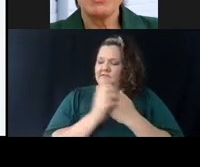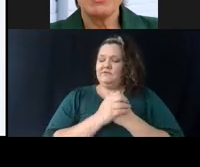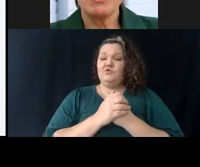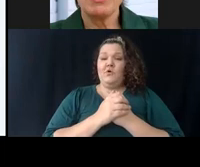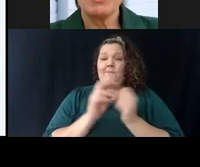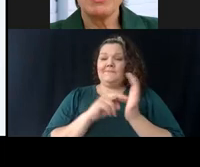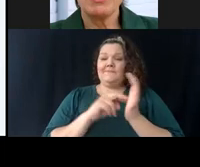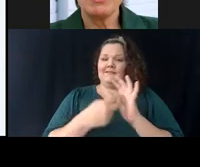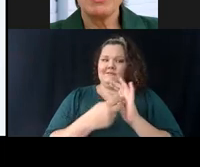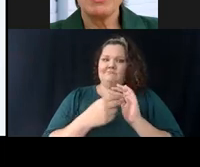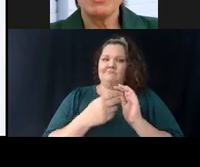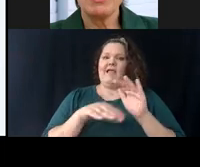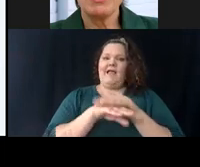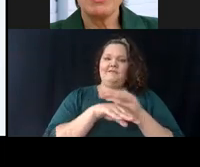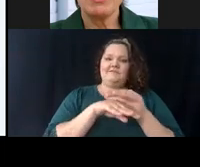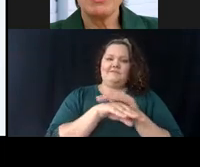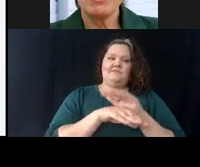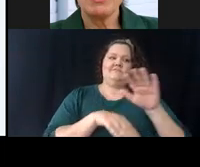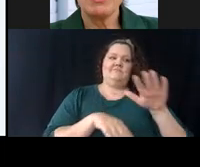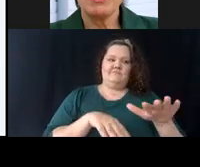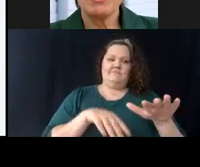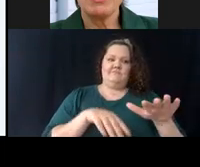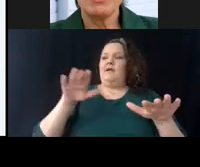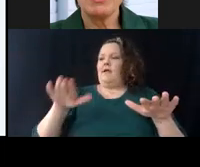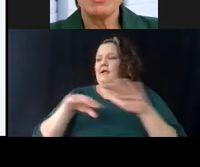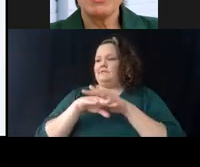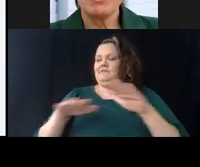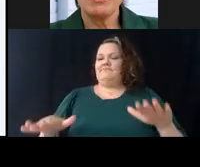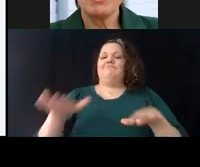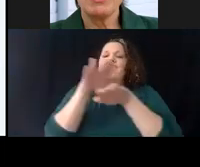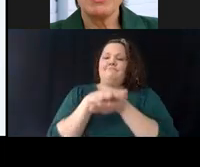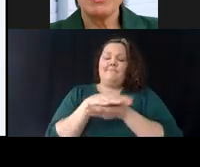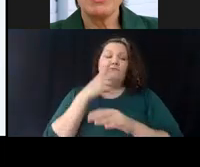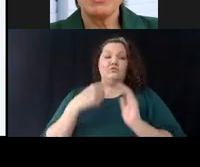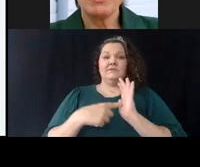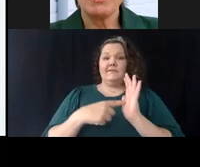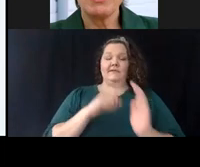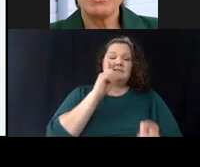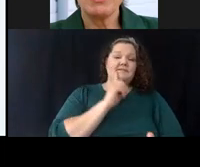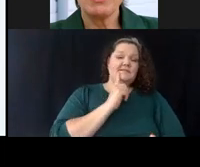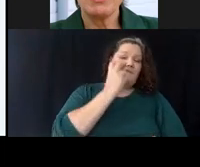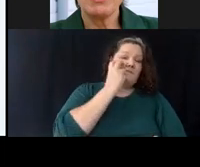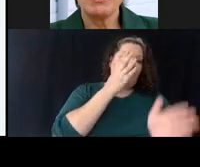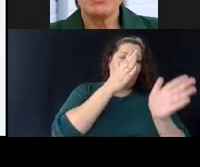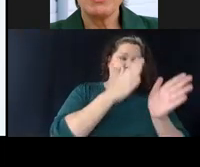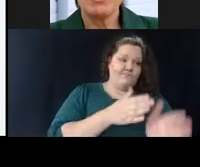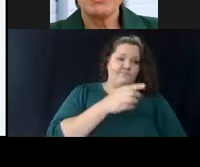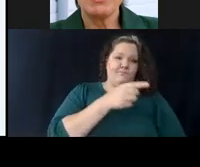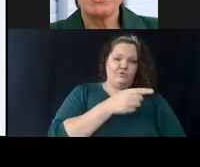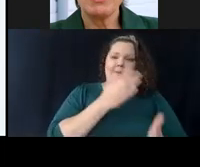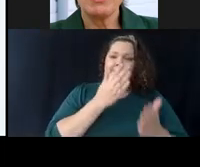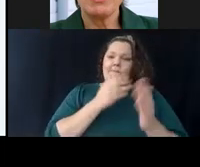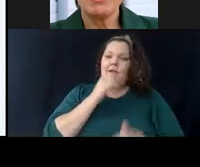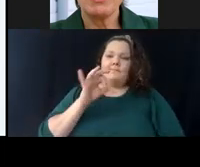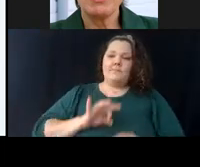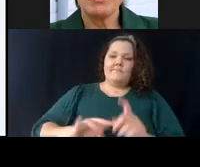Also, a person with disabilities may have more than one. It may be a more complex situation. It may be a very nuanced, layered situation. So again, when we're thinking about